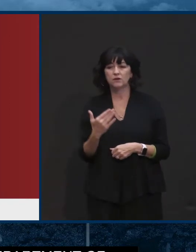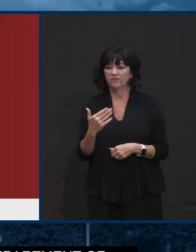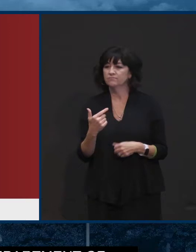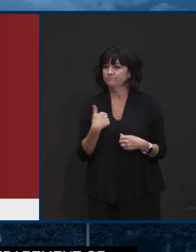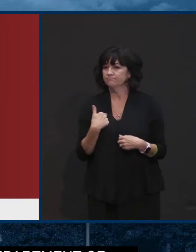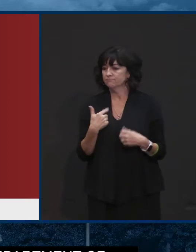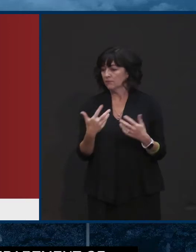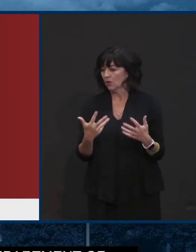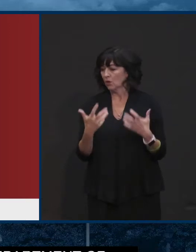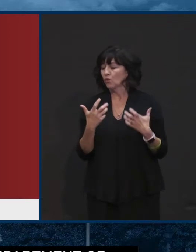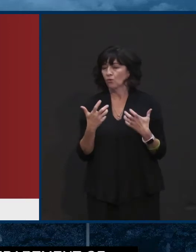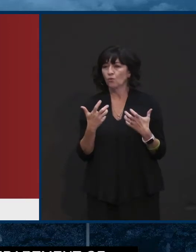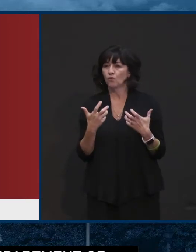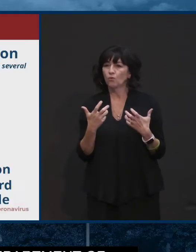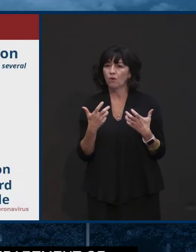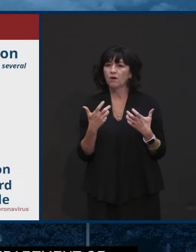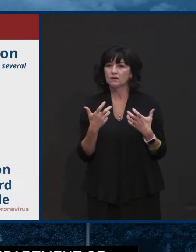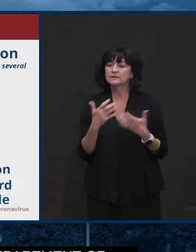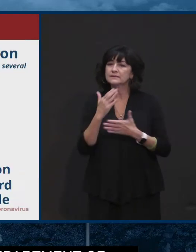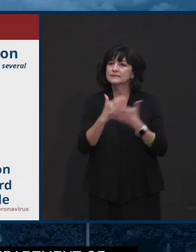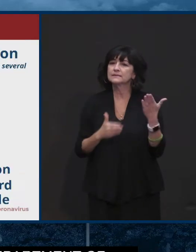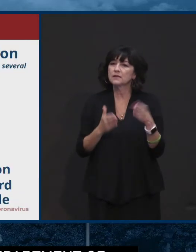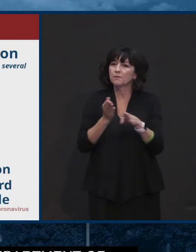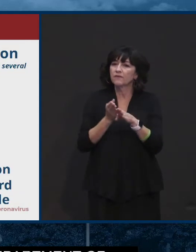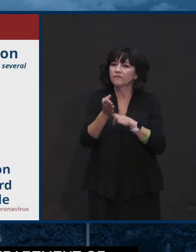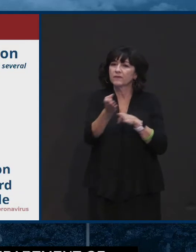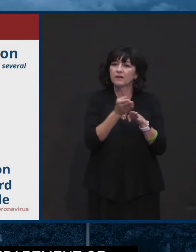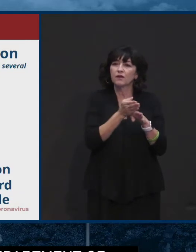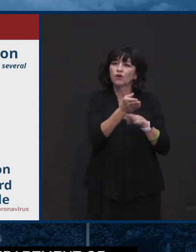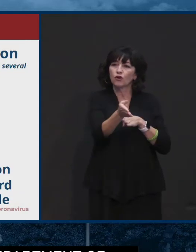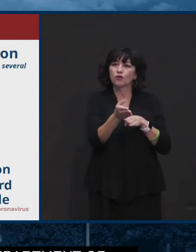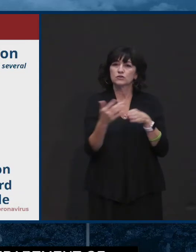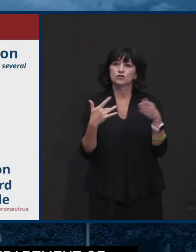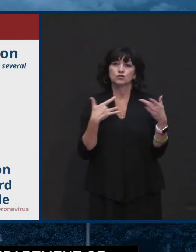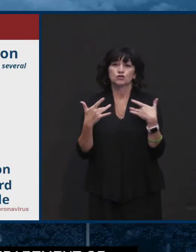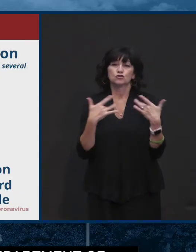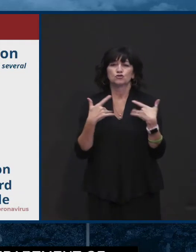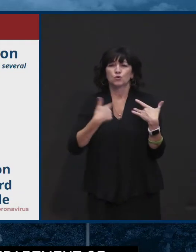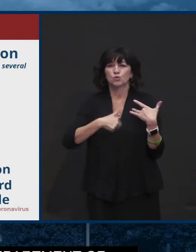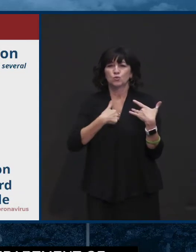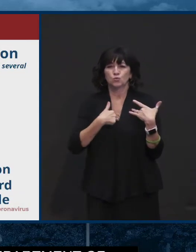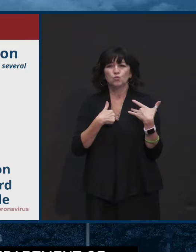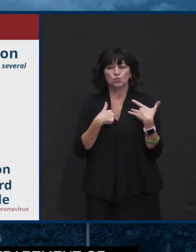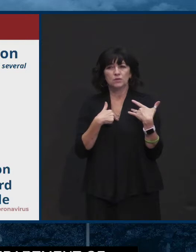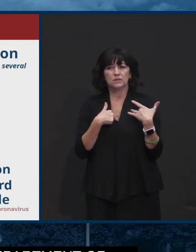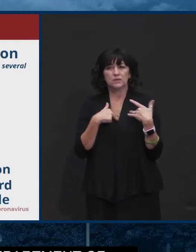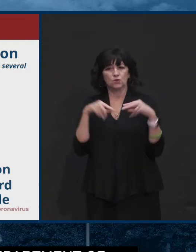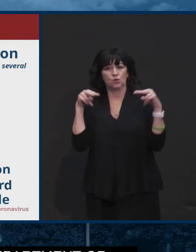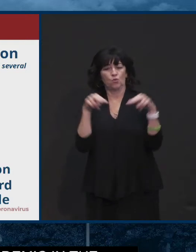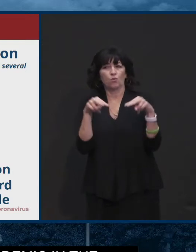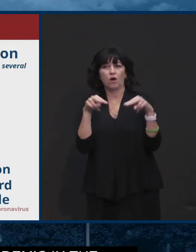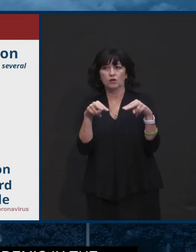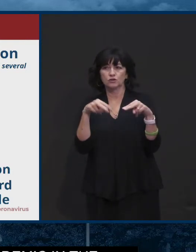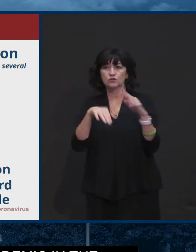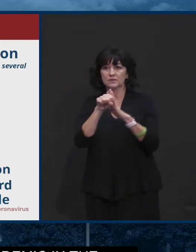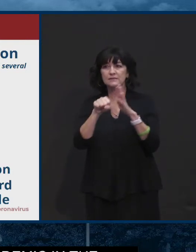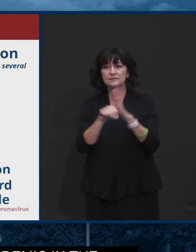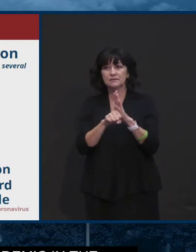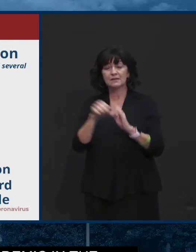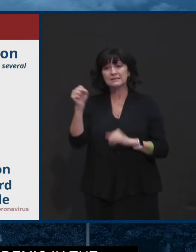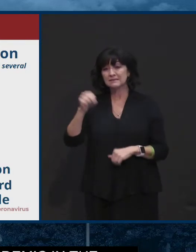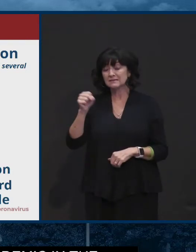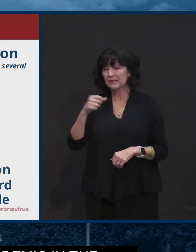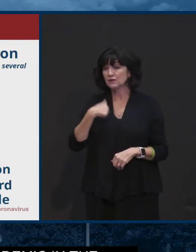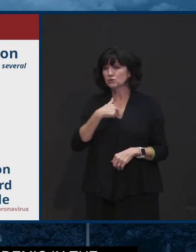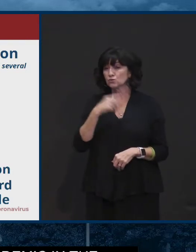little bit of a deeper dive into some of the areas of concern that we're watching in the state. So while we did see the numbers of positive